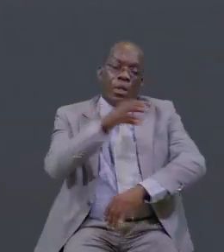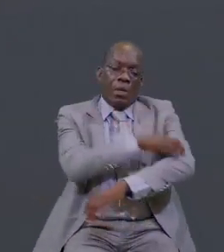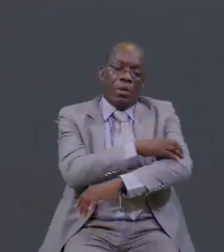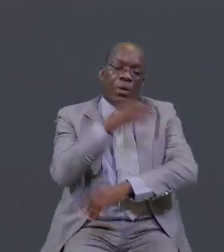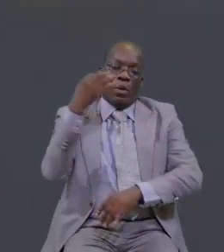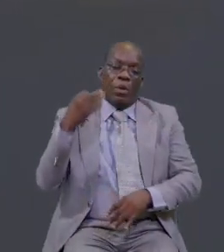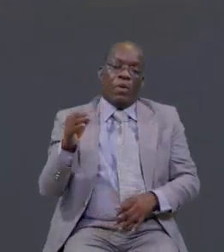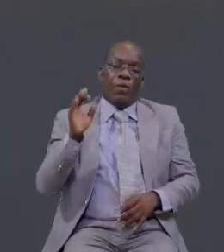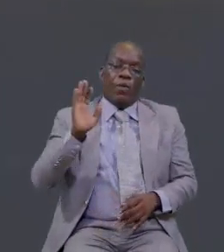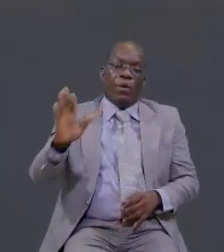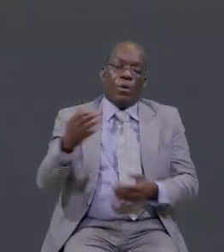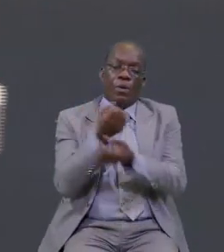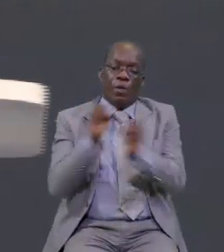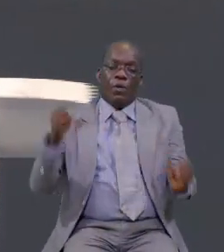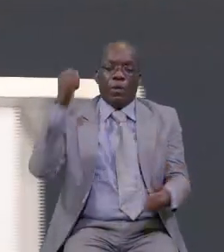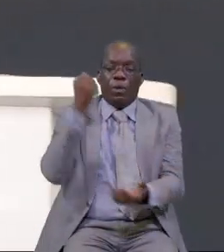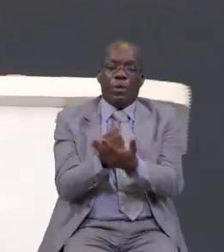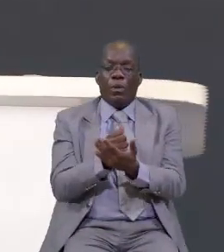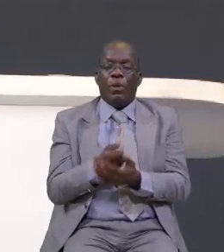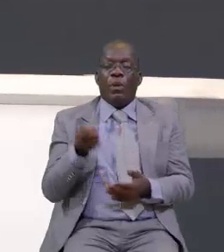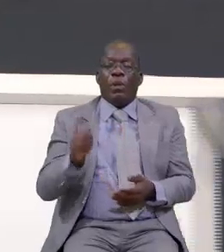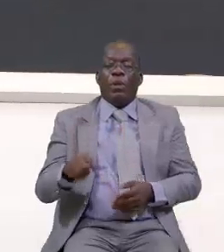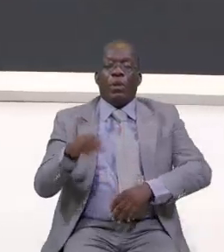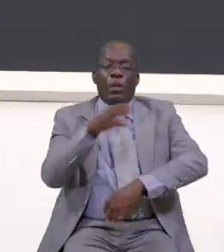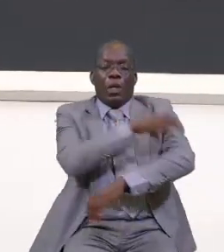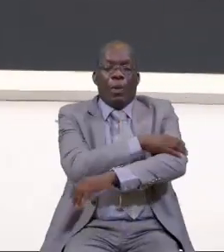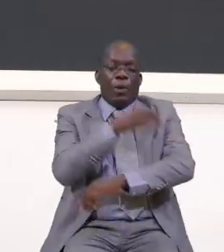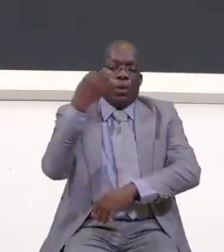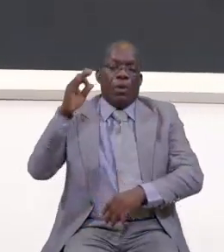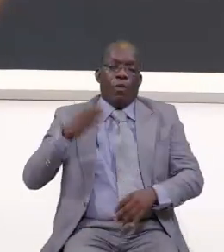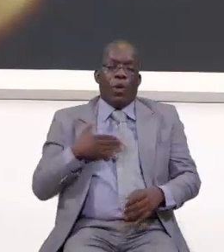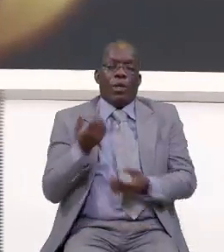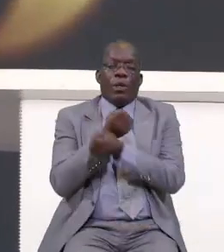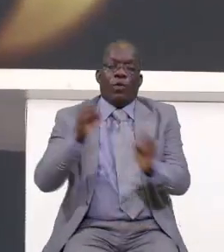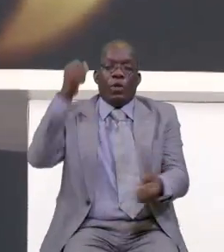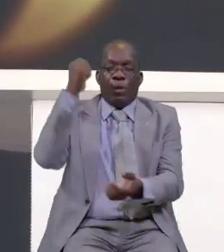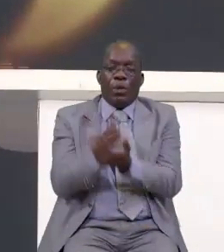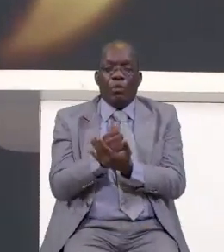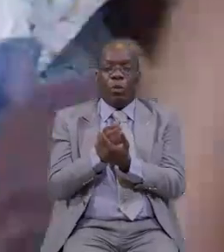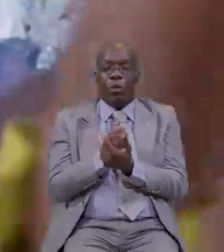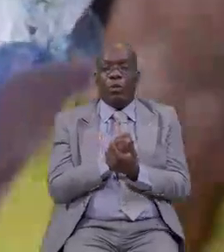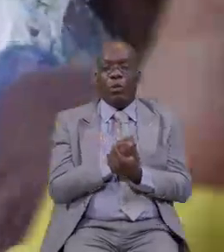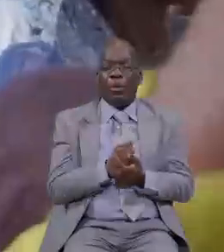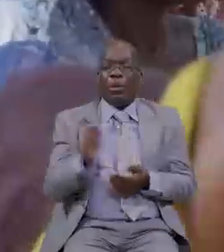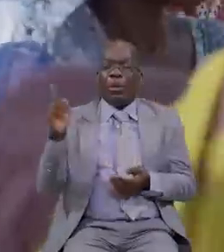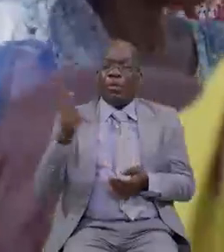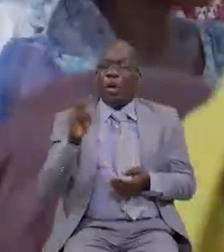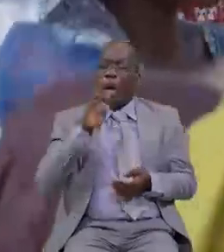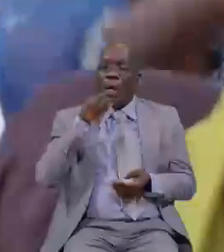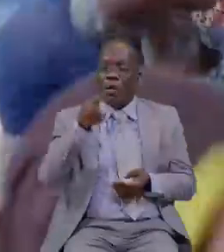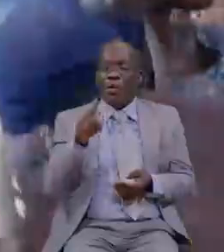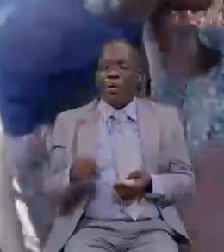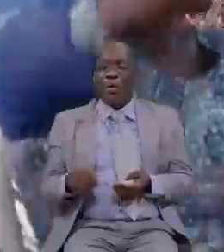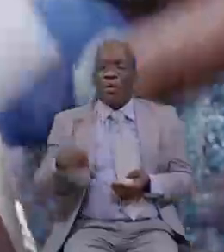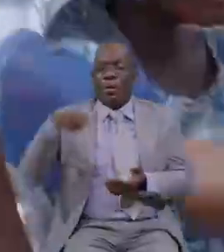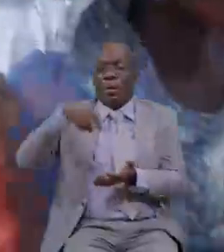salvation, the captain of my salvation. Where are you? Stand up on